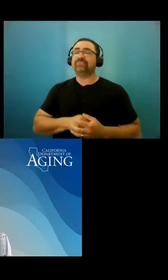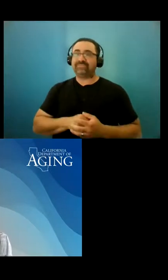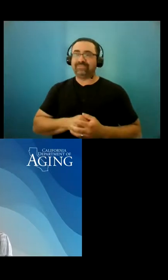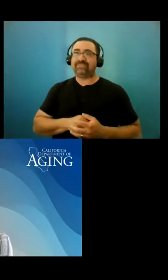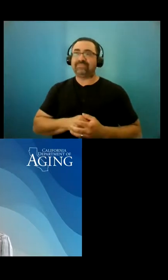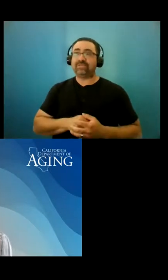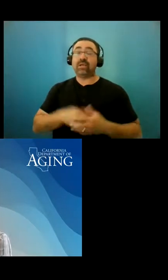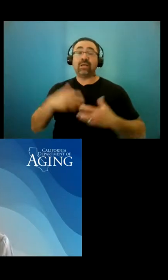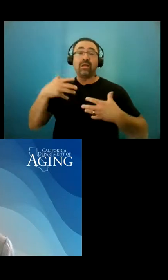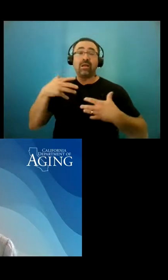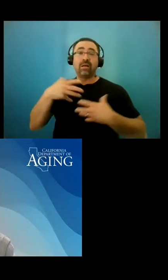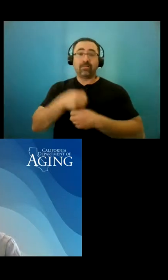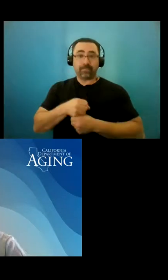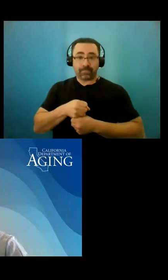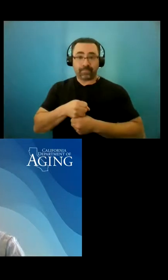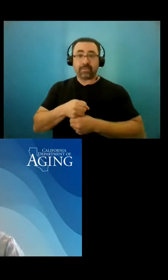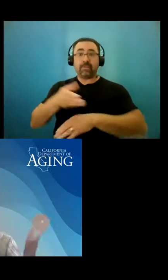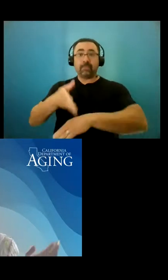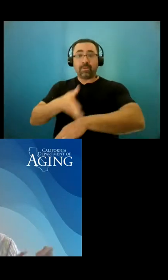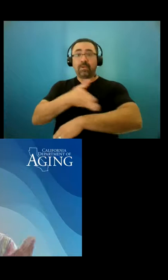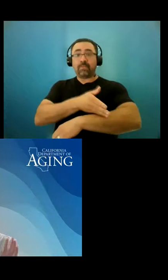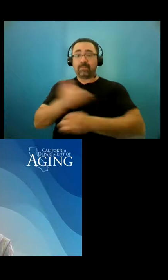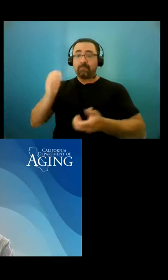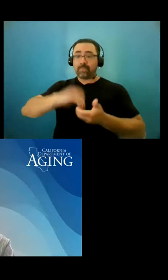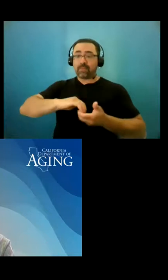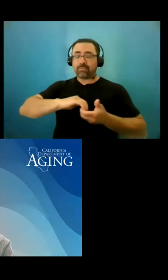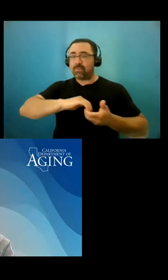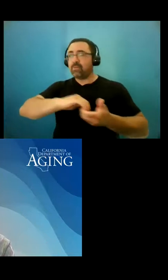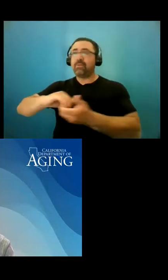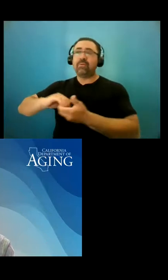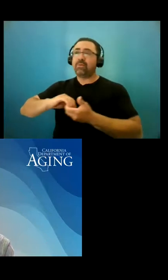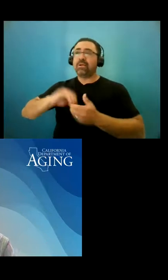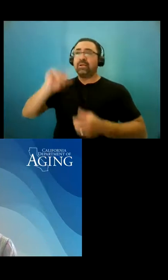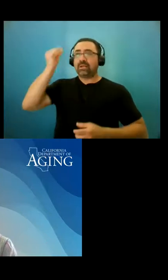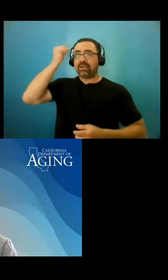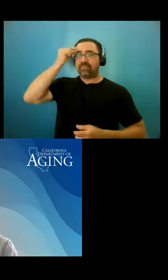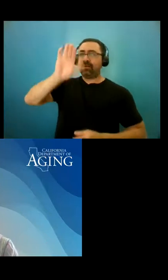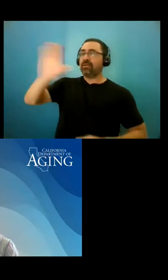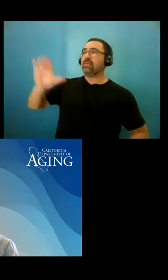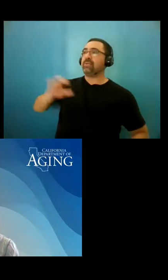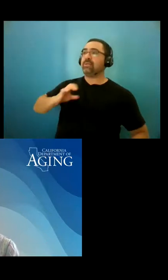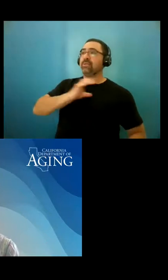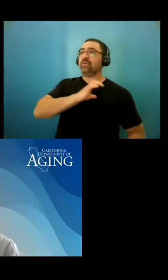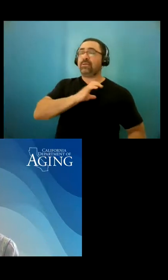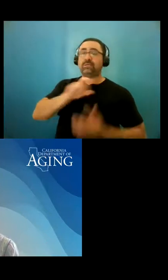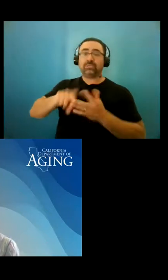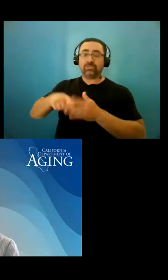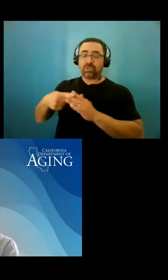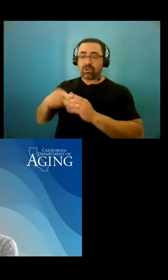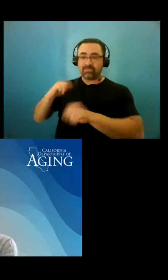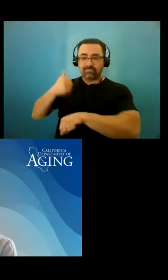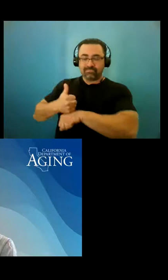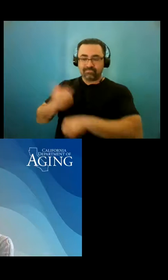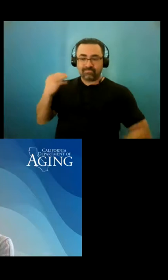a summary of the progress that our partners across the entire governor's cabinet have made since our launch in January.